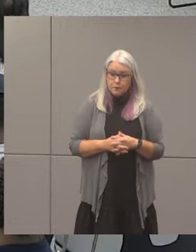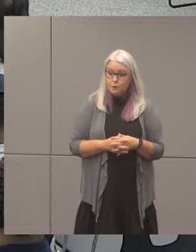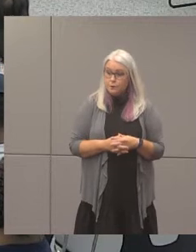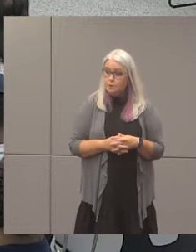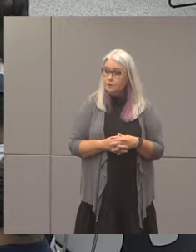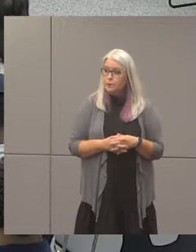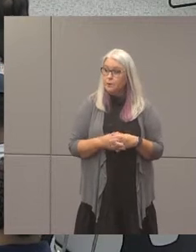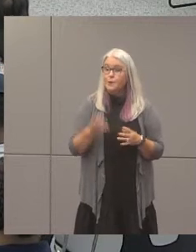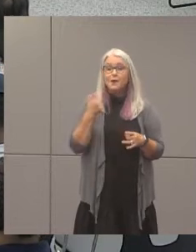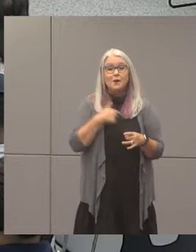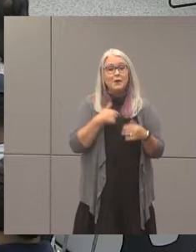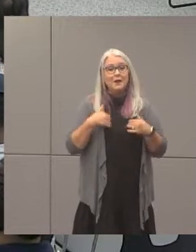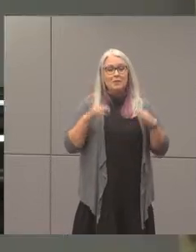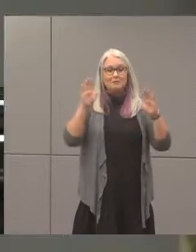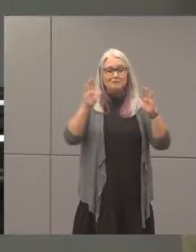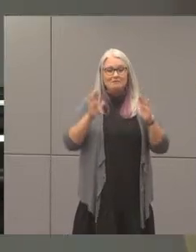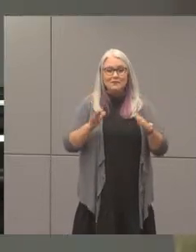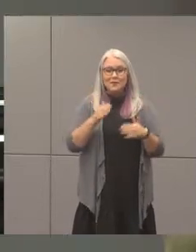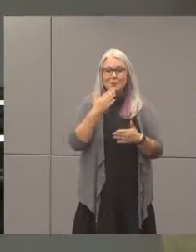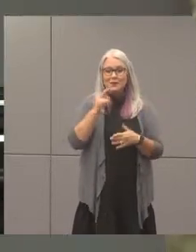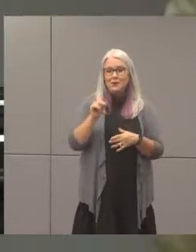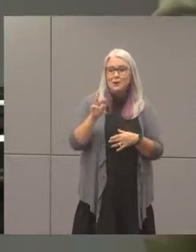We have some good news.